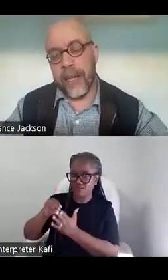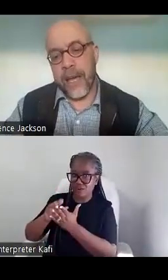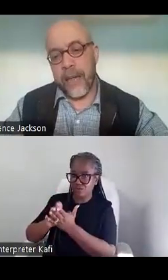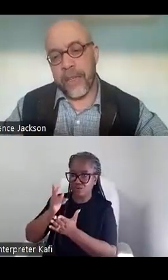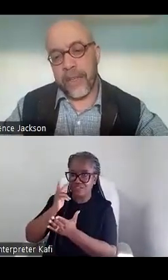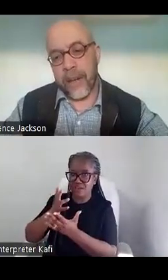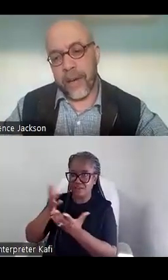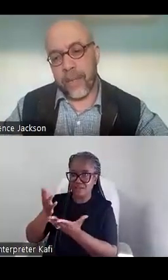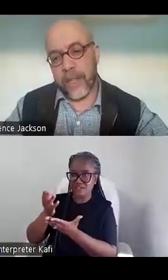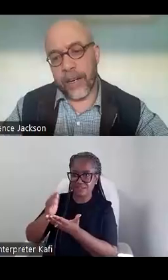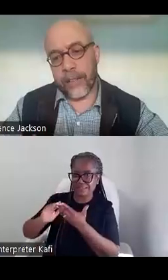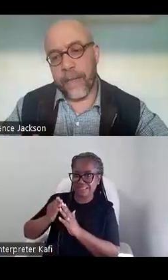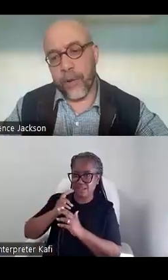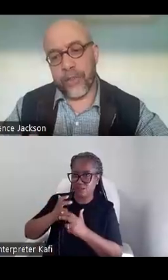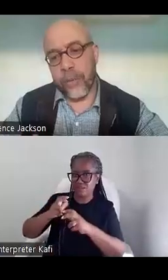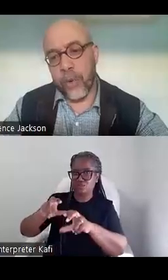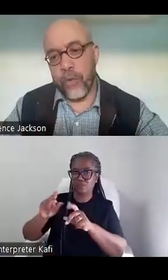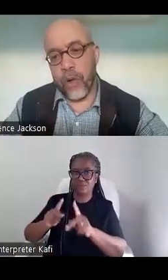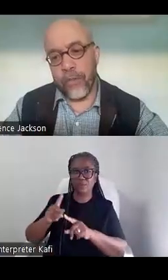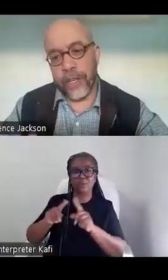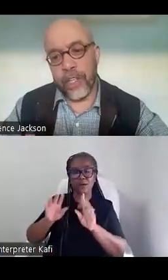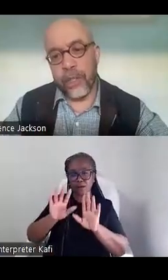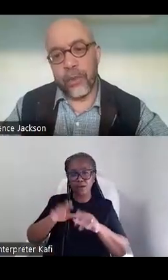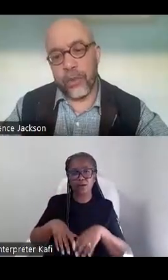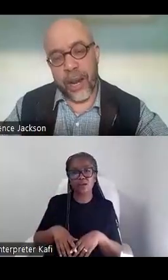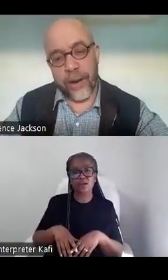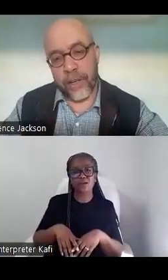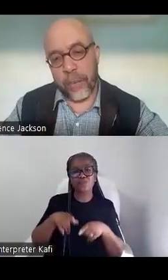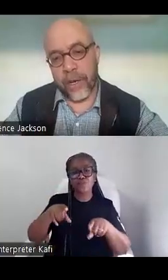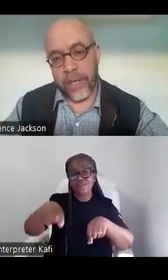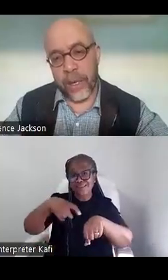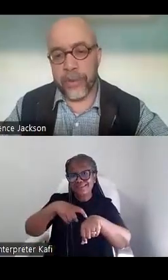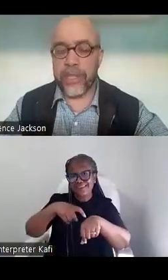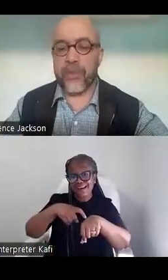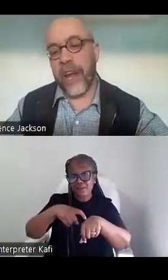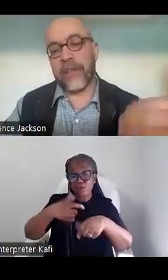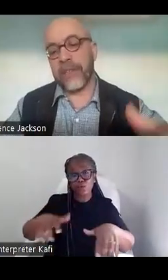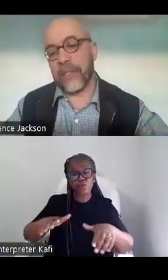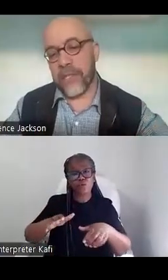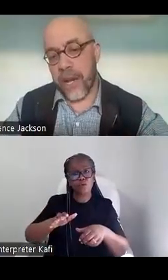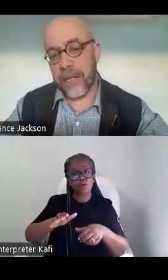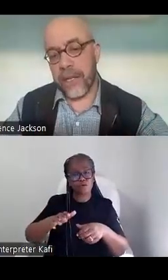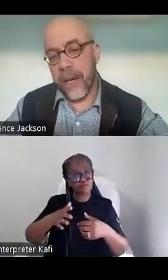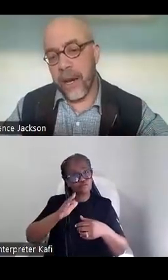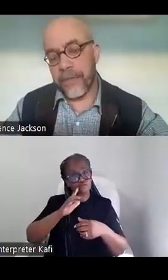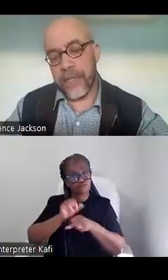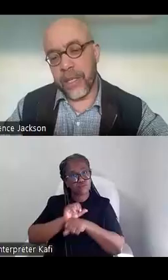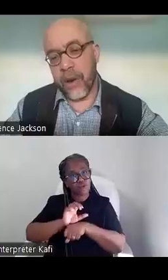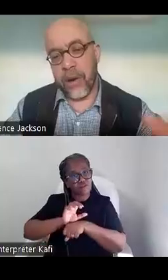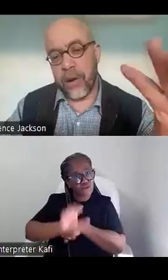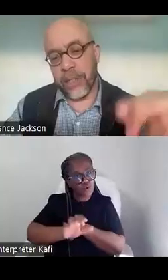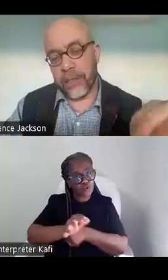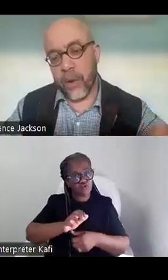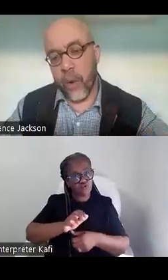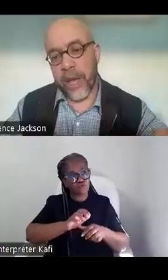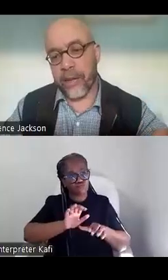is the kind of like the forced removal of a huge African American neighborhood that's right on the other side of City